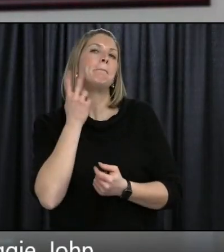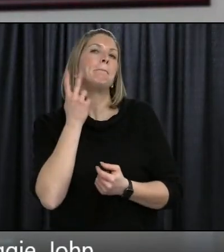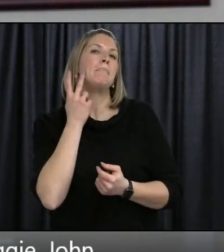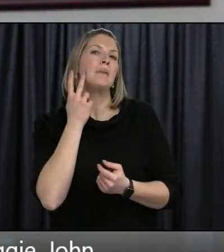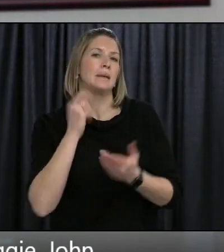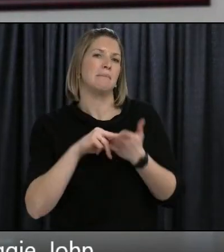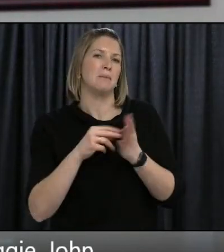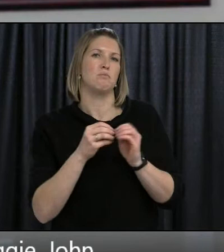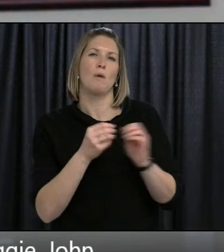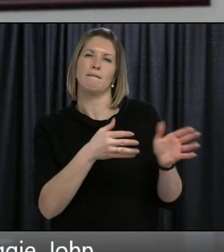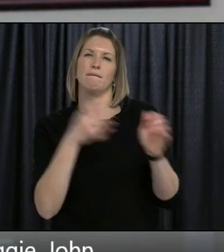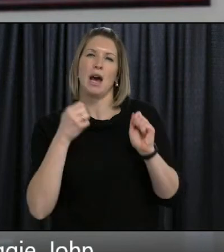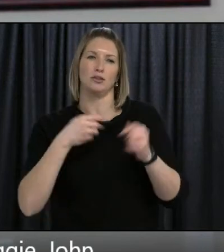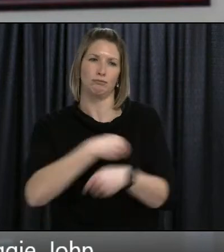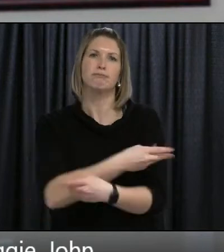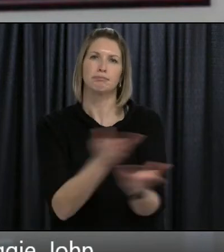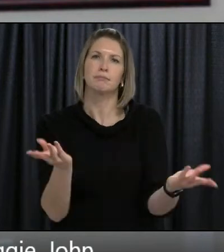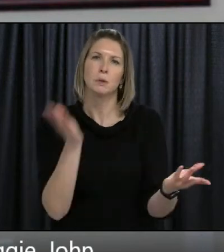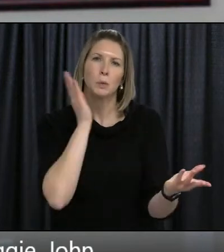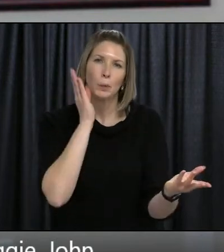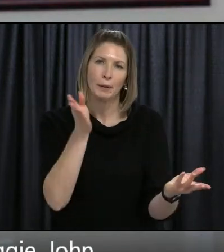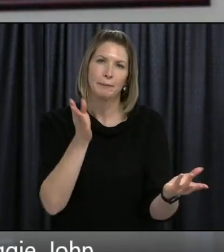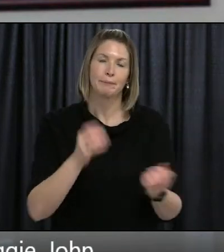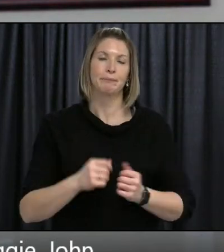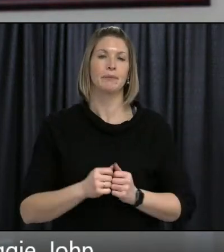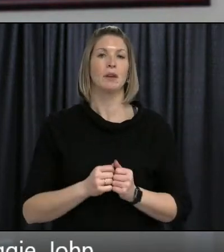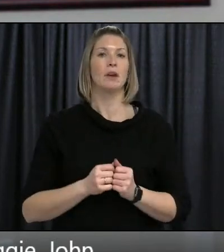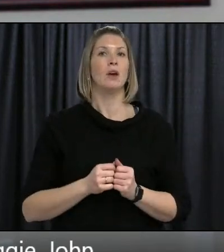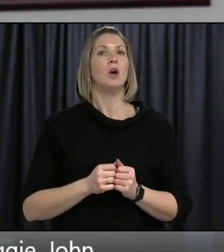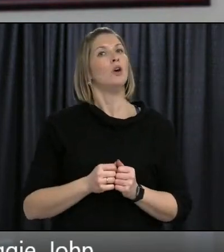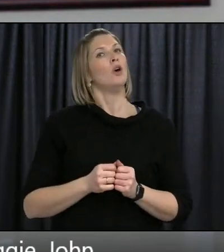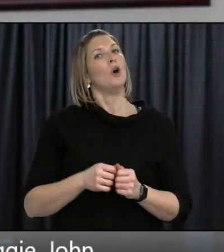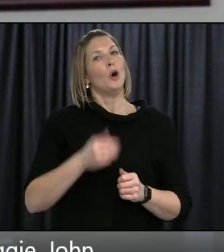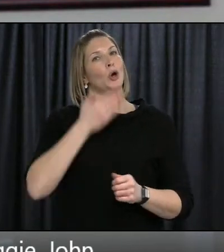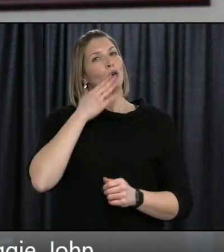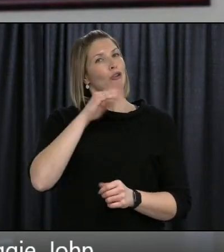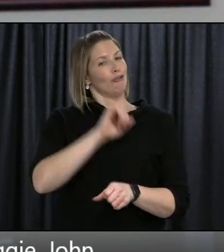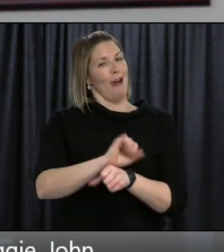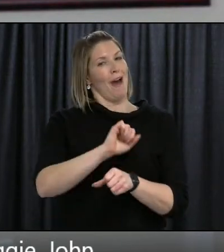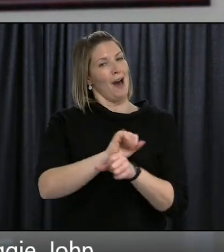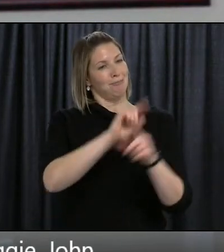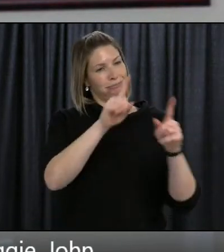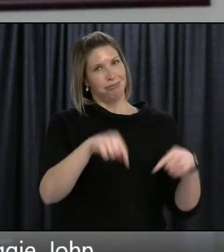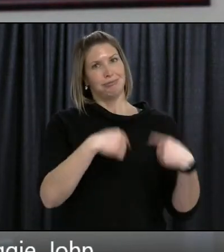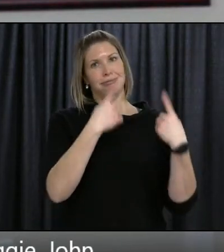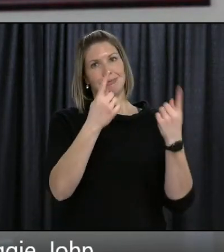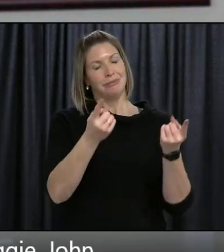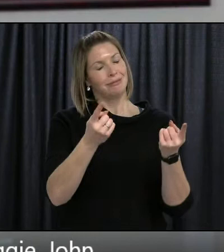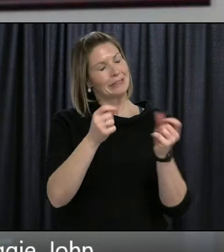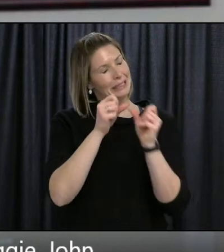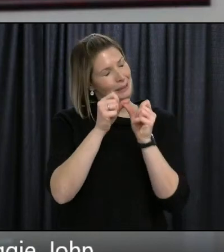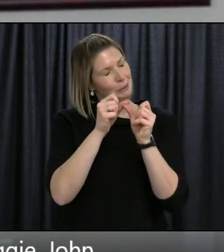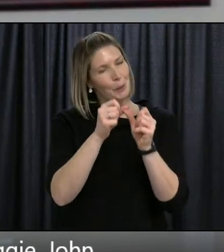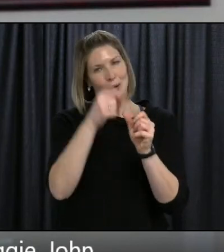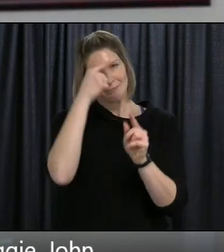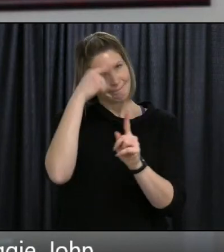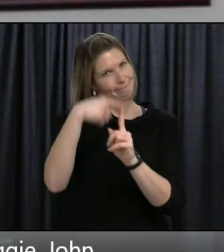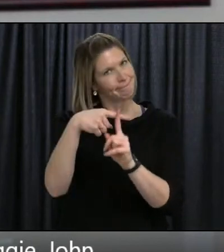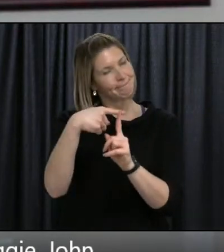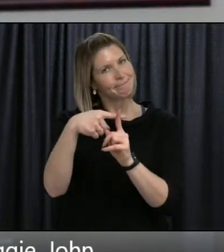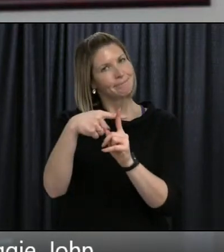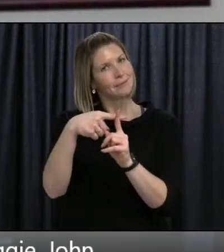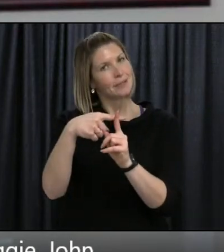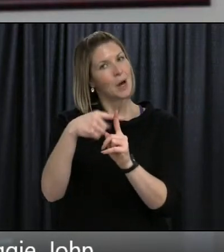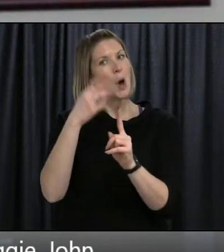Dr. Fitzgerald's guidance. And as we roll into the new year, I'm cautiously optimistic that